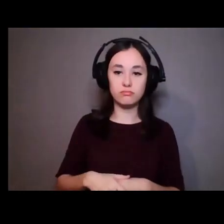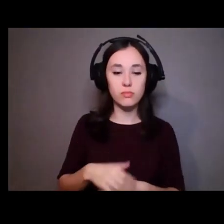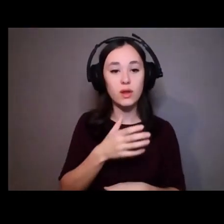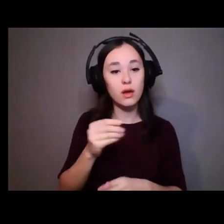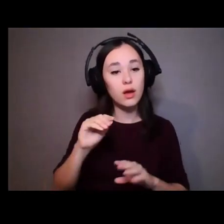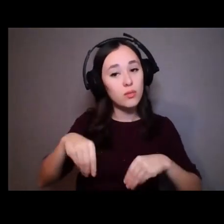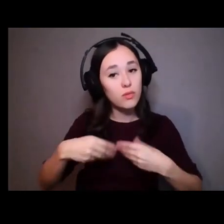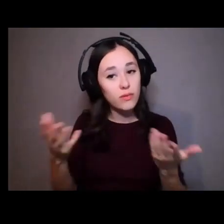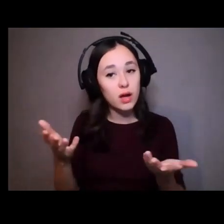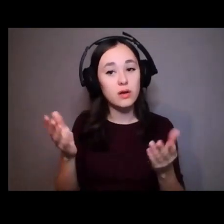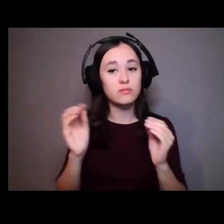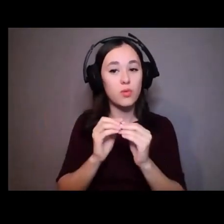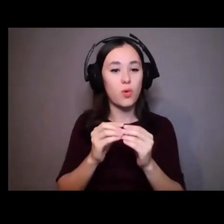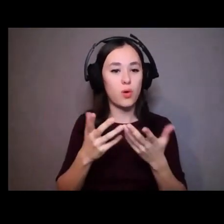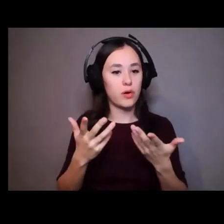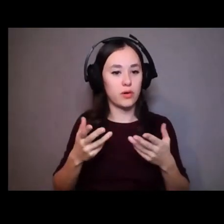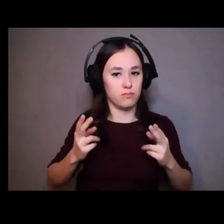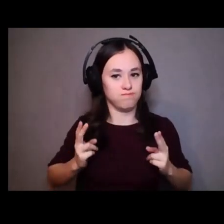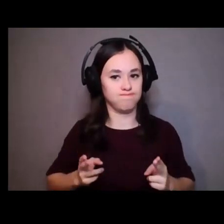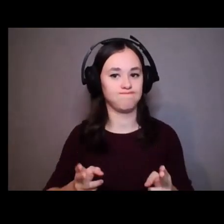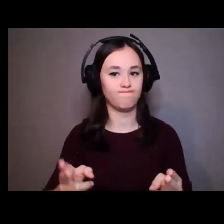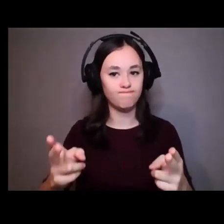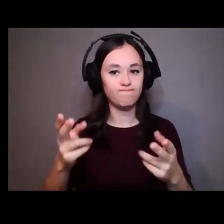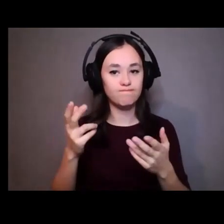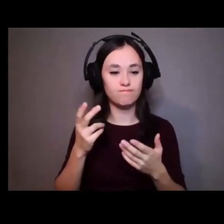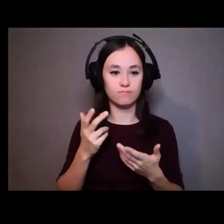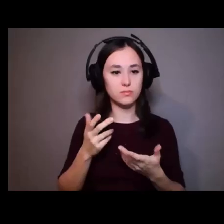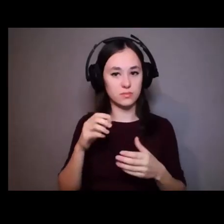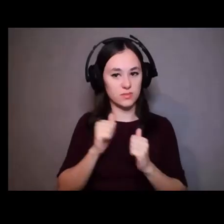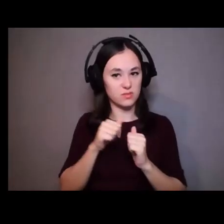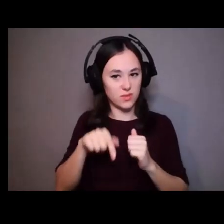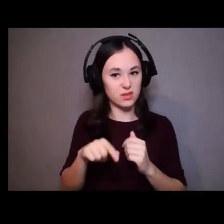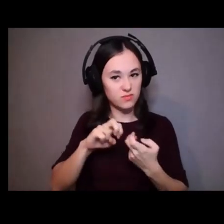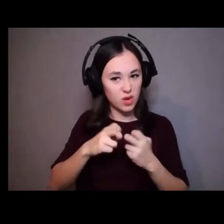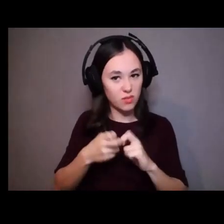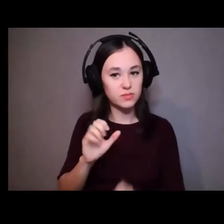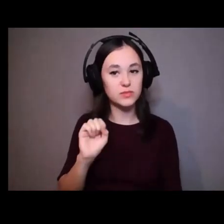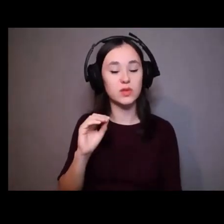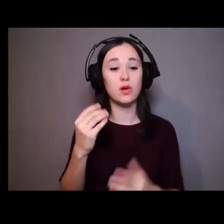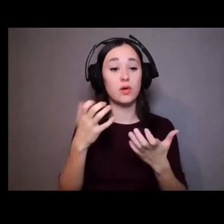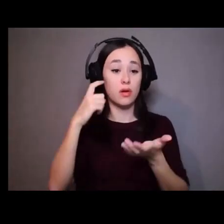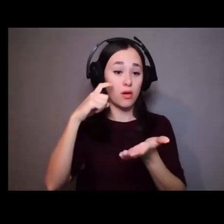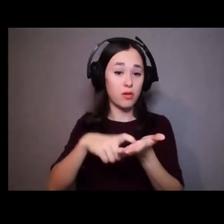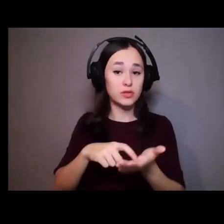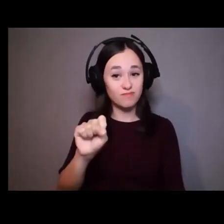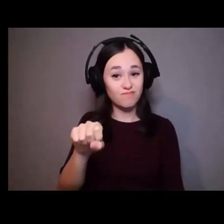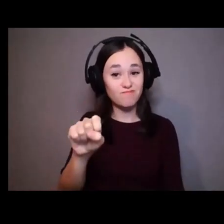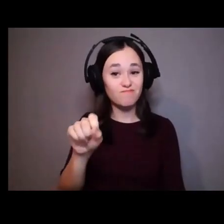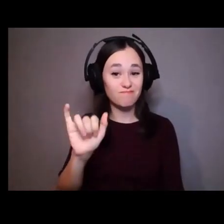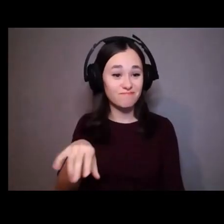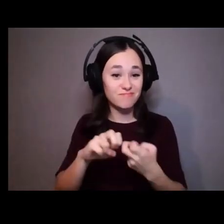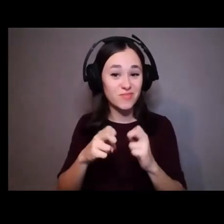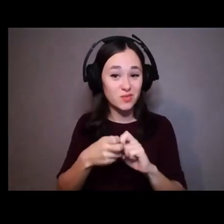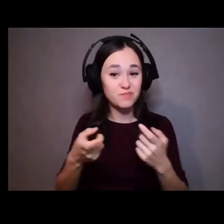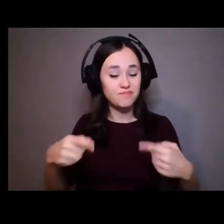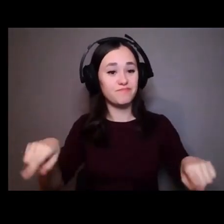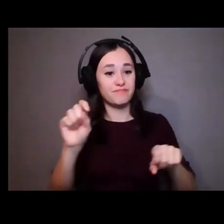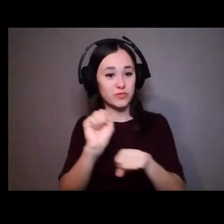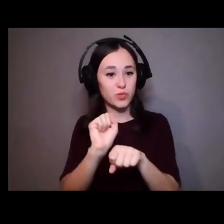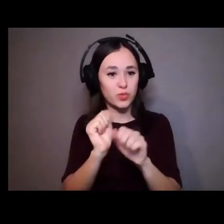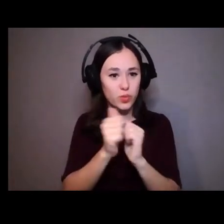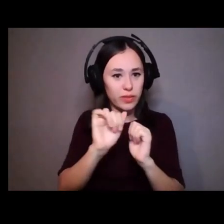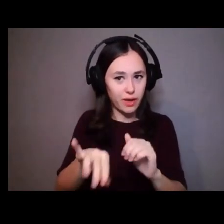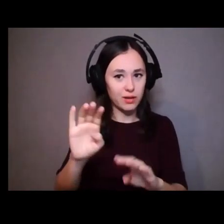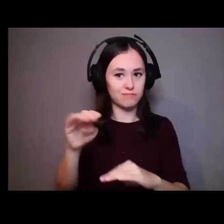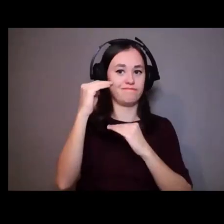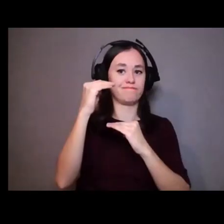provides more urgency to the problem before you. So we want to acknowledge that that's also a constraint that you all are working within that isn't